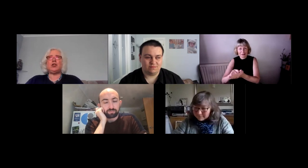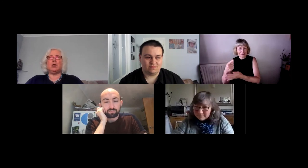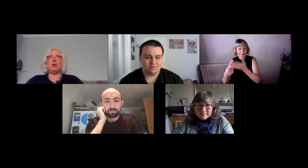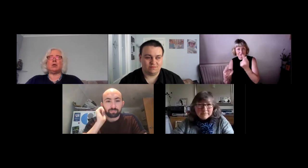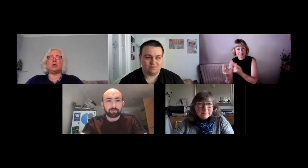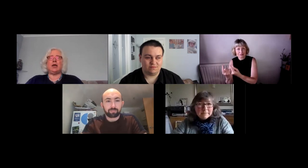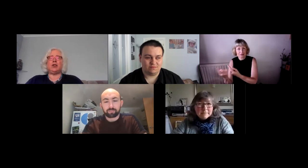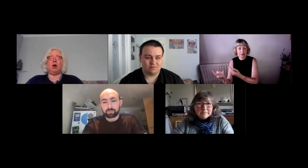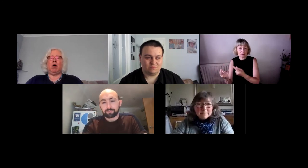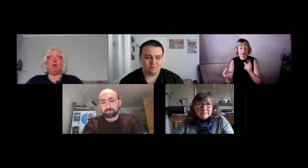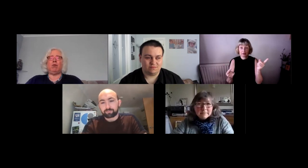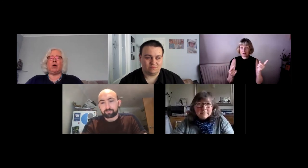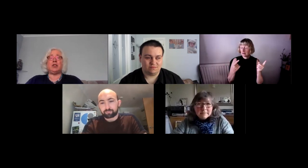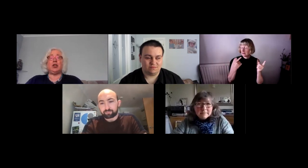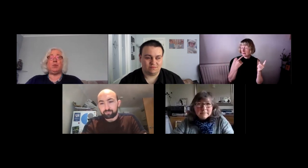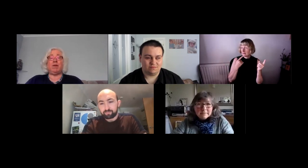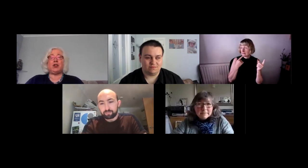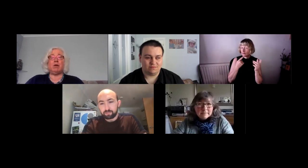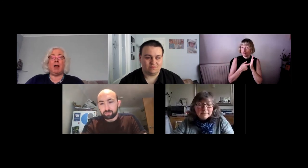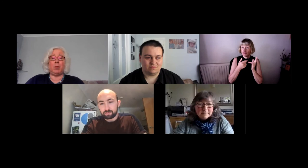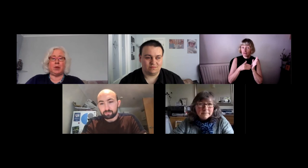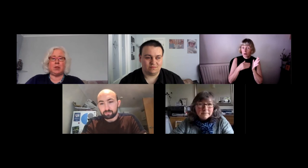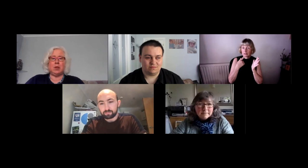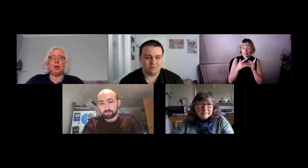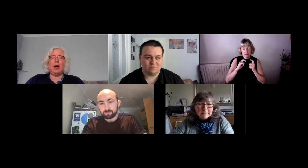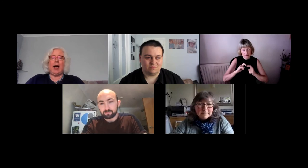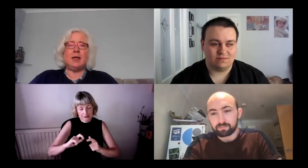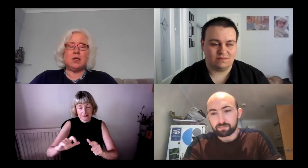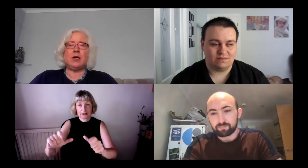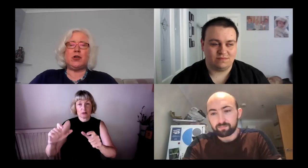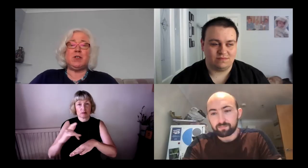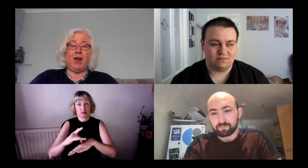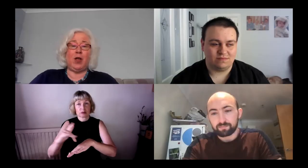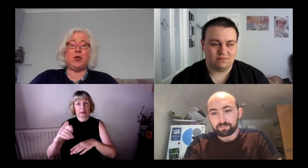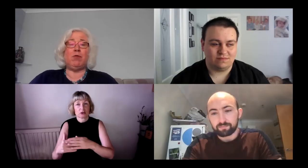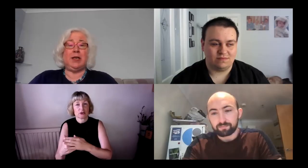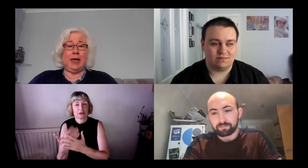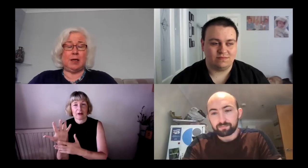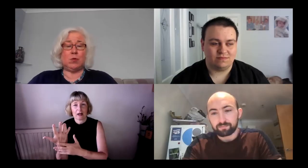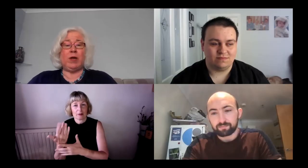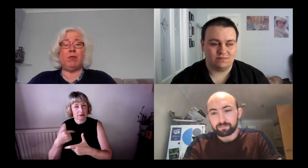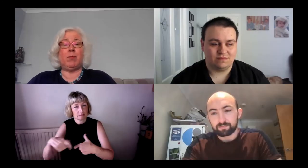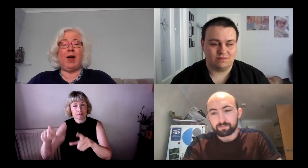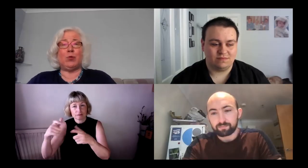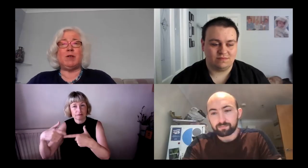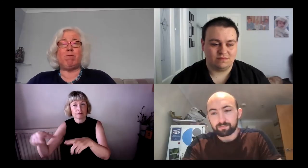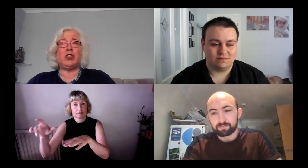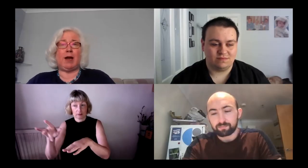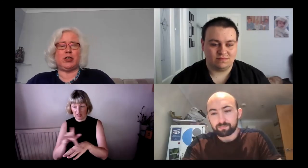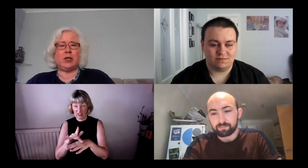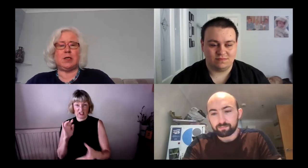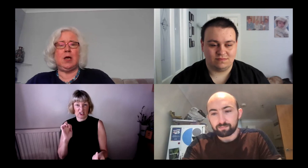a constant state of continued professional development. As theatre has developed over the years, we have